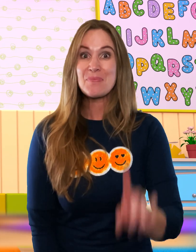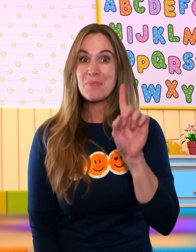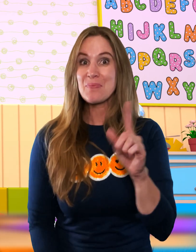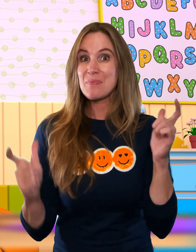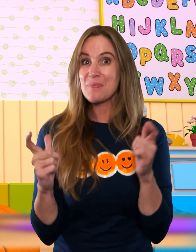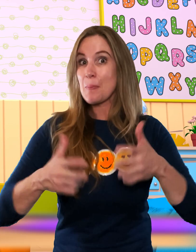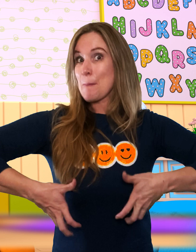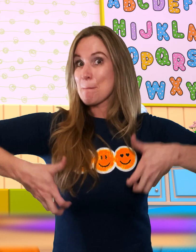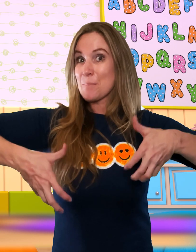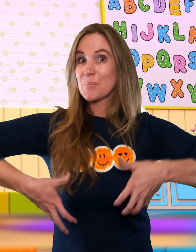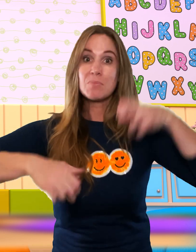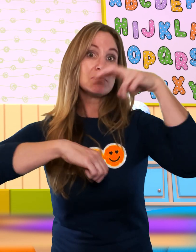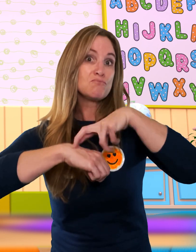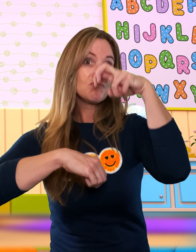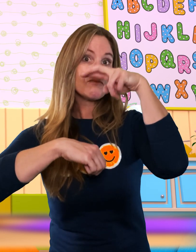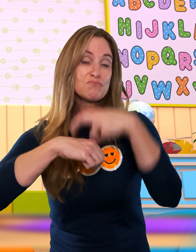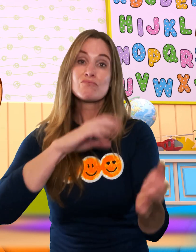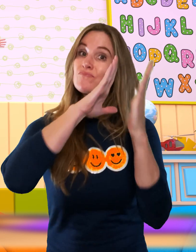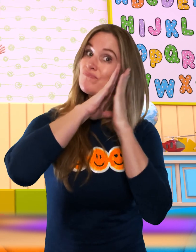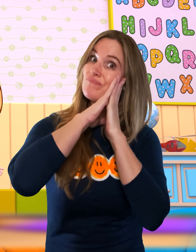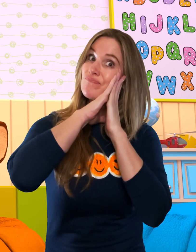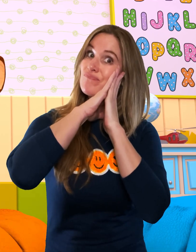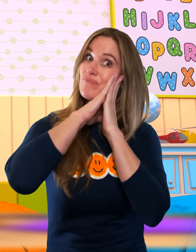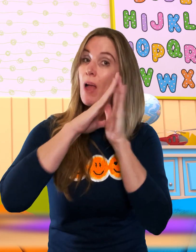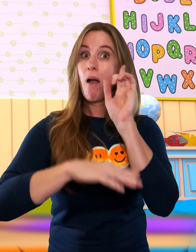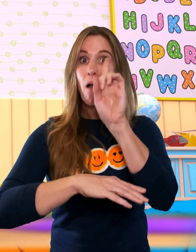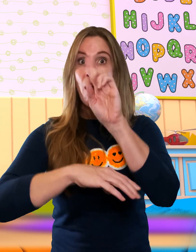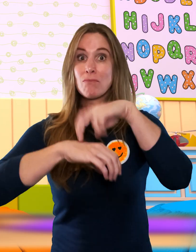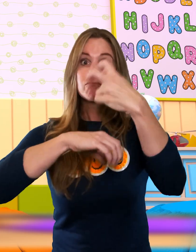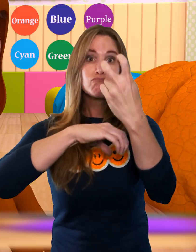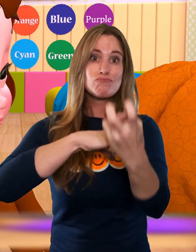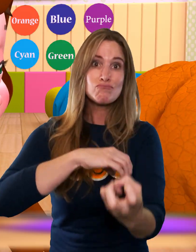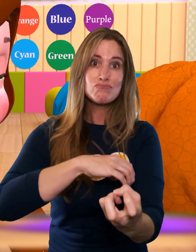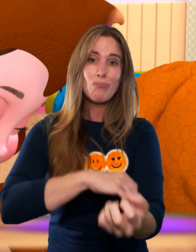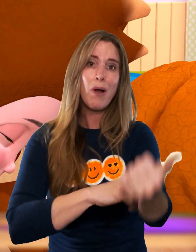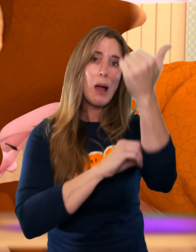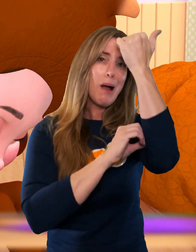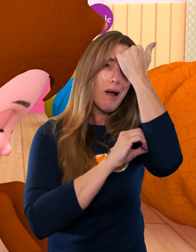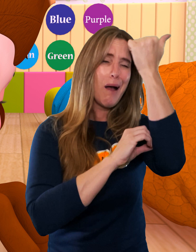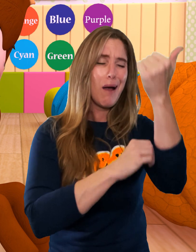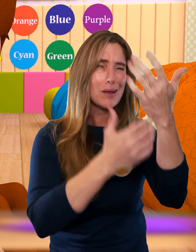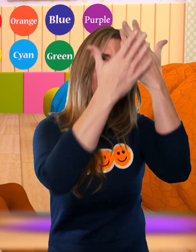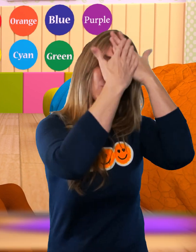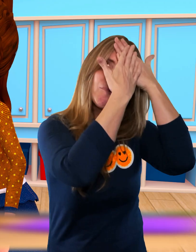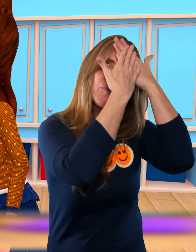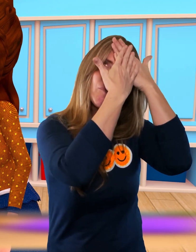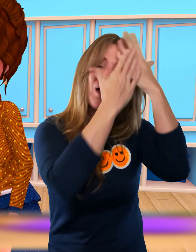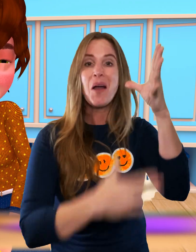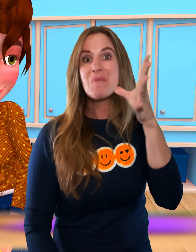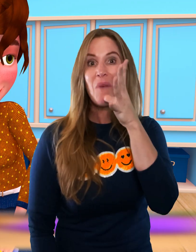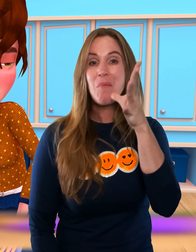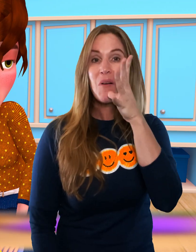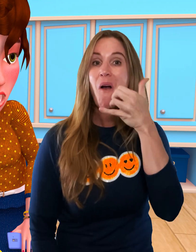One little monkey jumping on the bed. He fell off and bumped his head. So